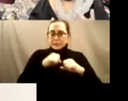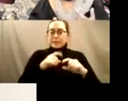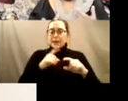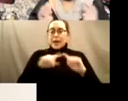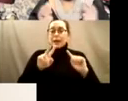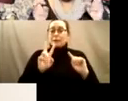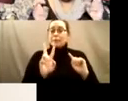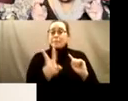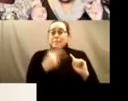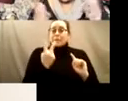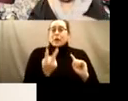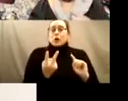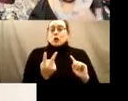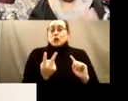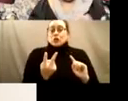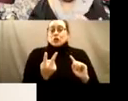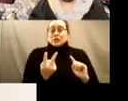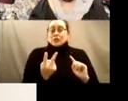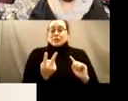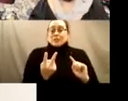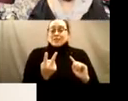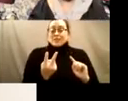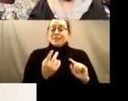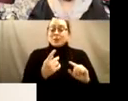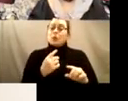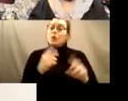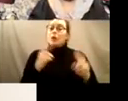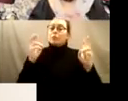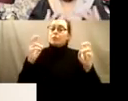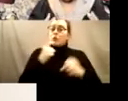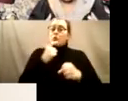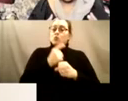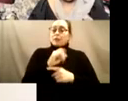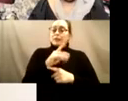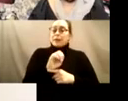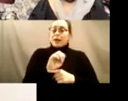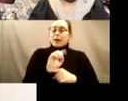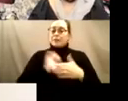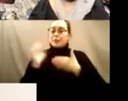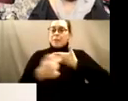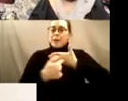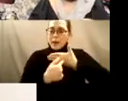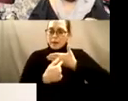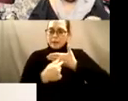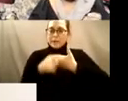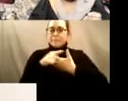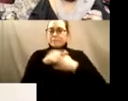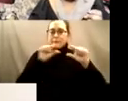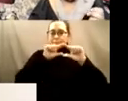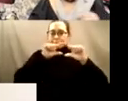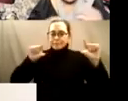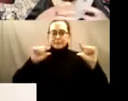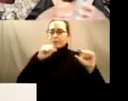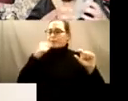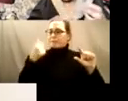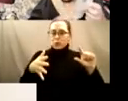so the right side of the stitching is actually on the inside. It's unfinished. And